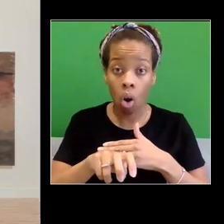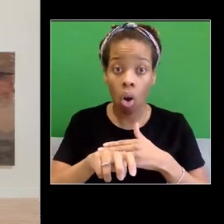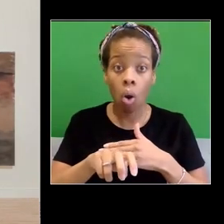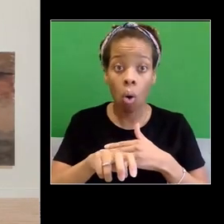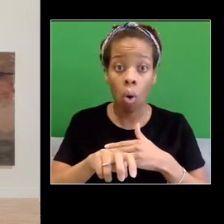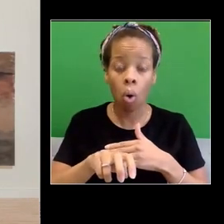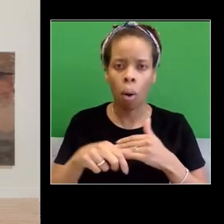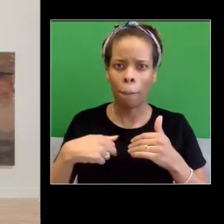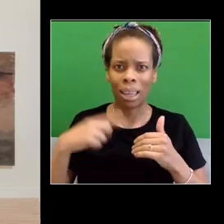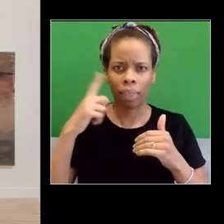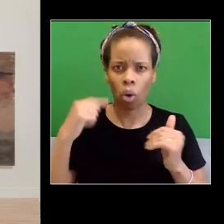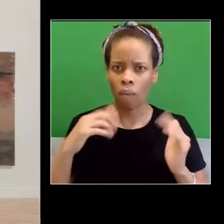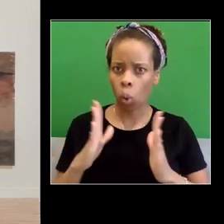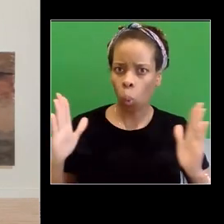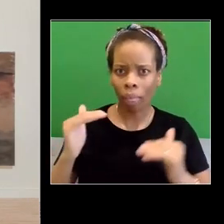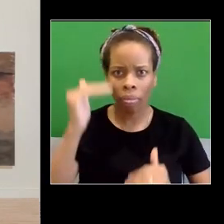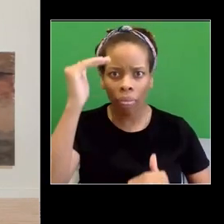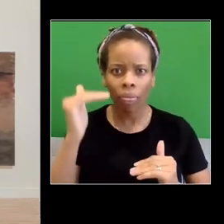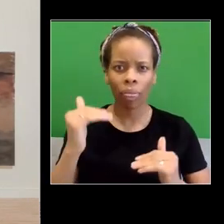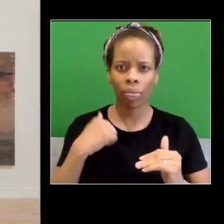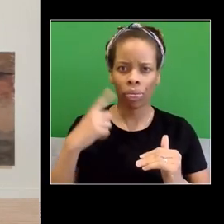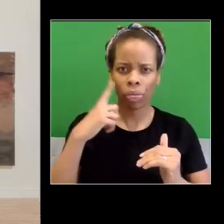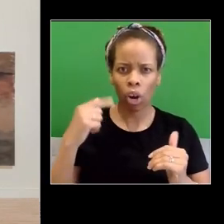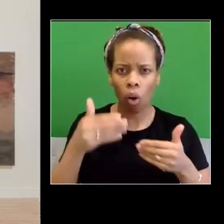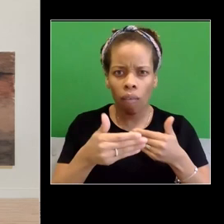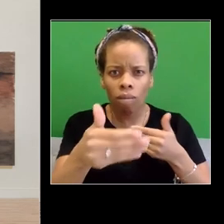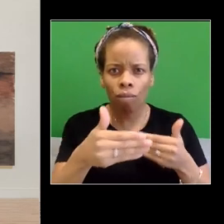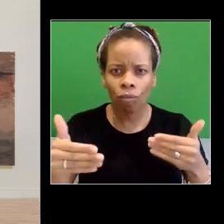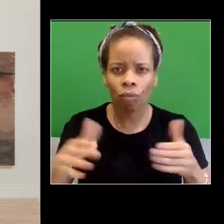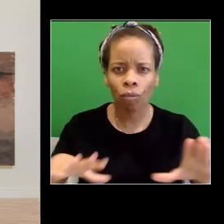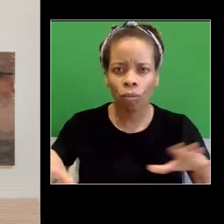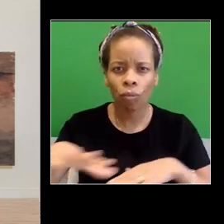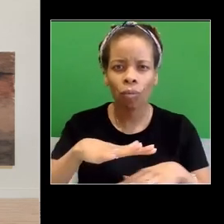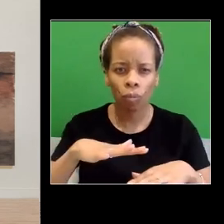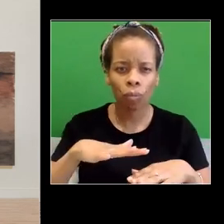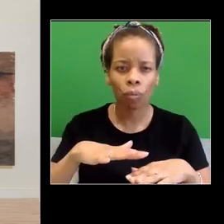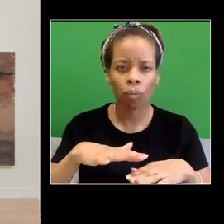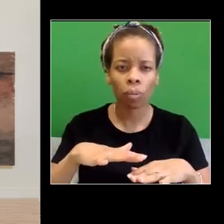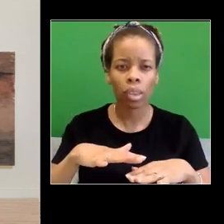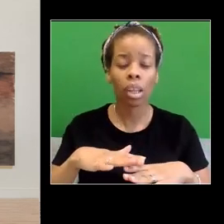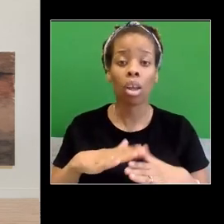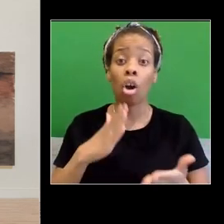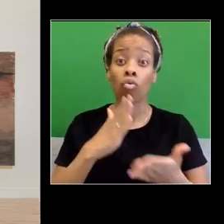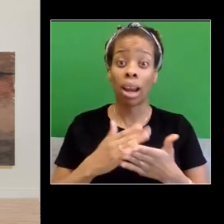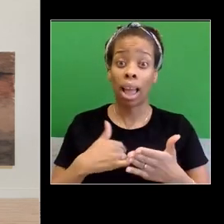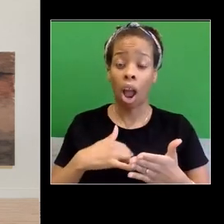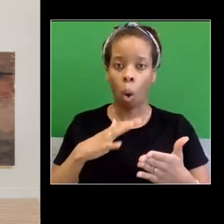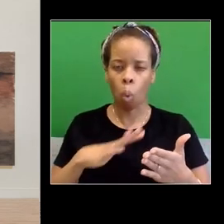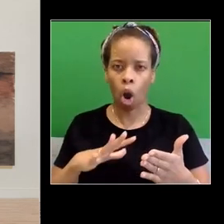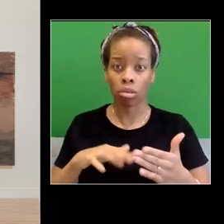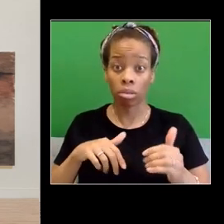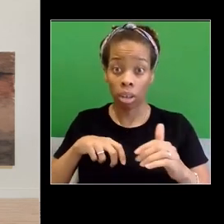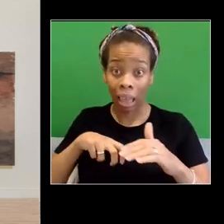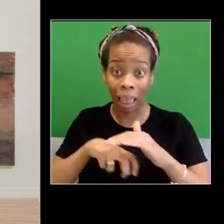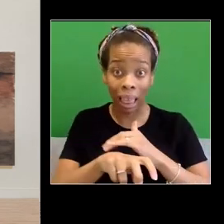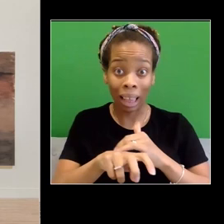the width of it, and having things really, Aisha did a fabulous job at building the model. So it you really got a sense of what